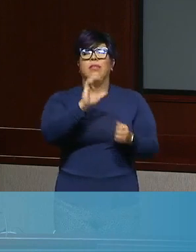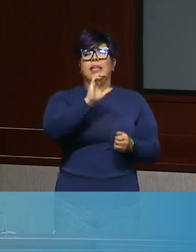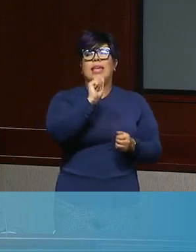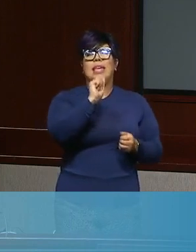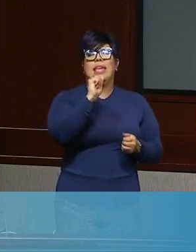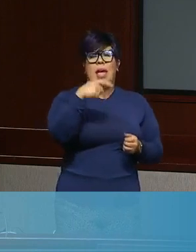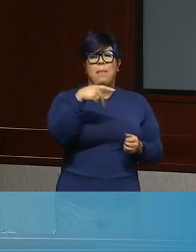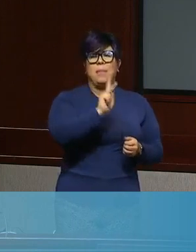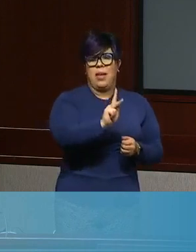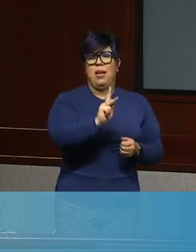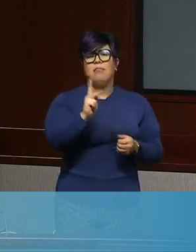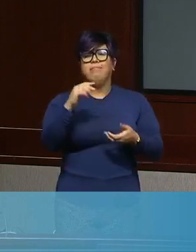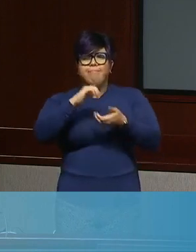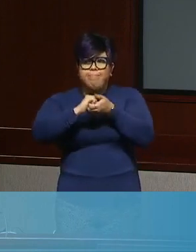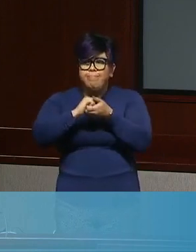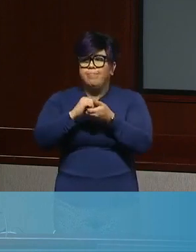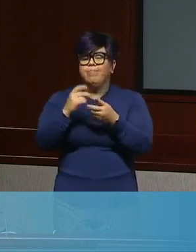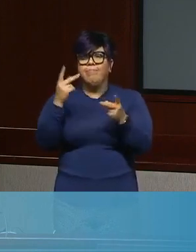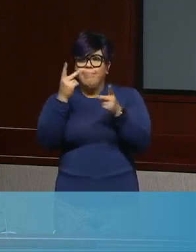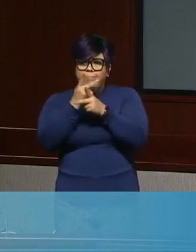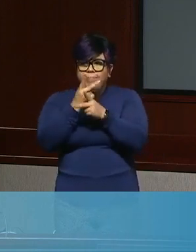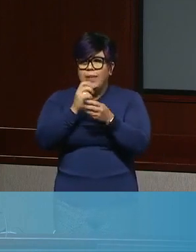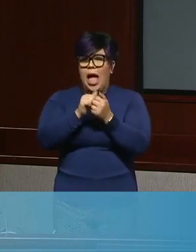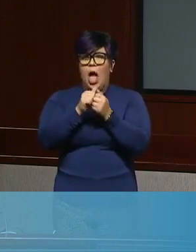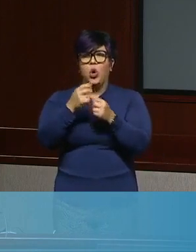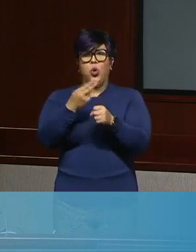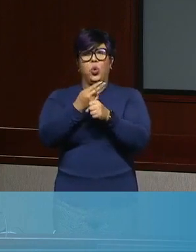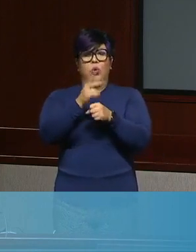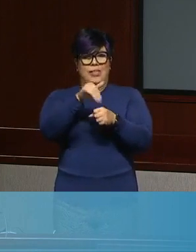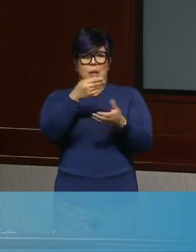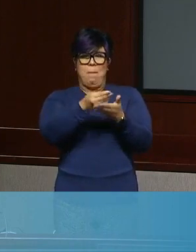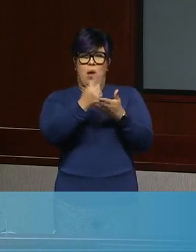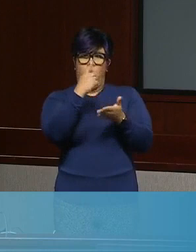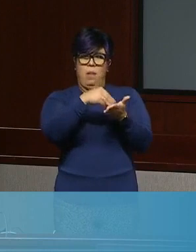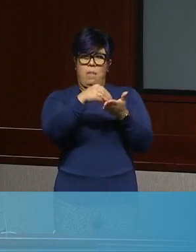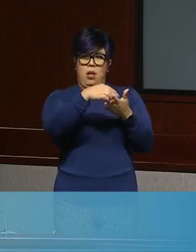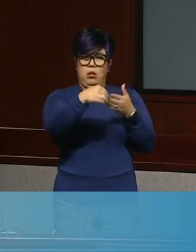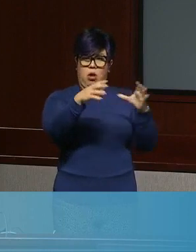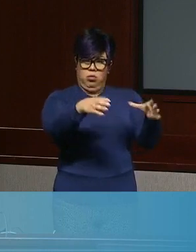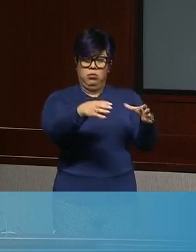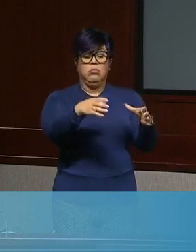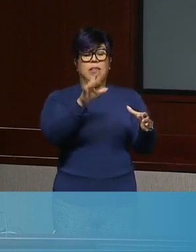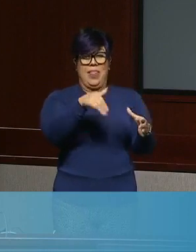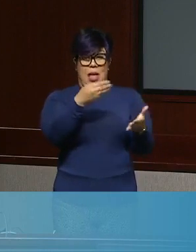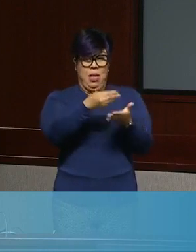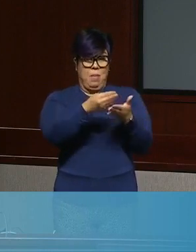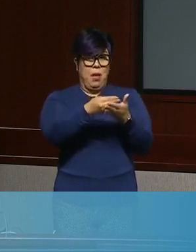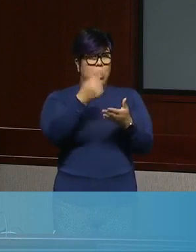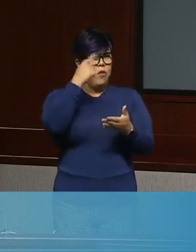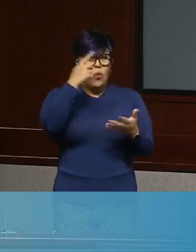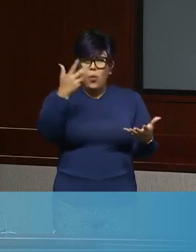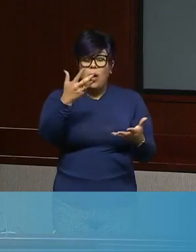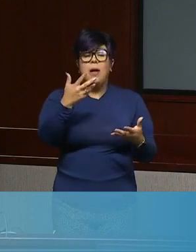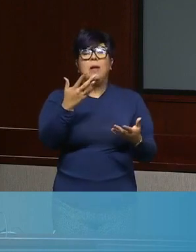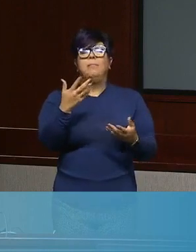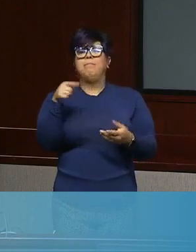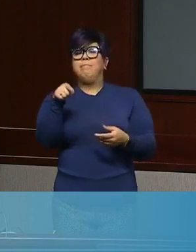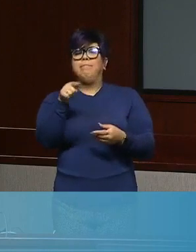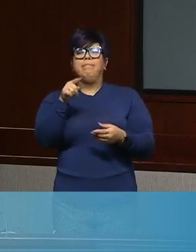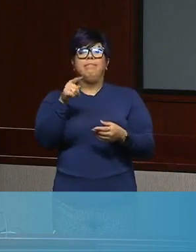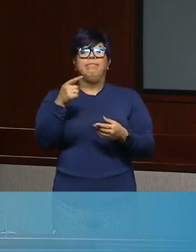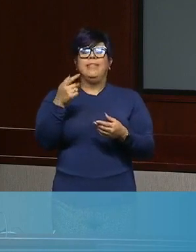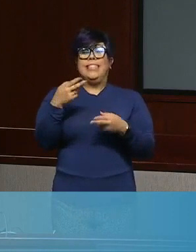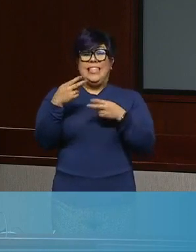or CAPK, to serve as the local administrator of this program. This program is designed to provide temporary hotel